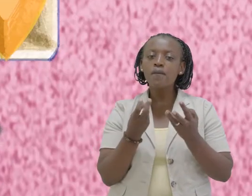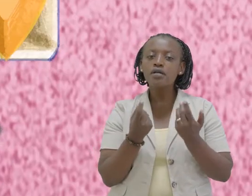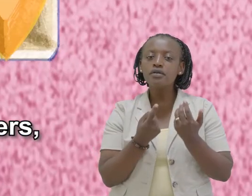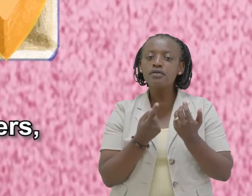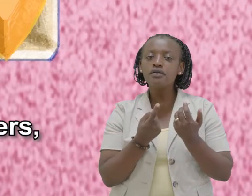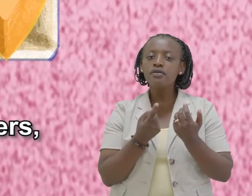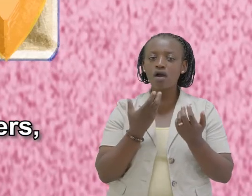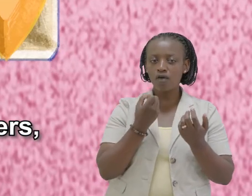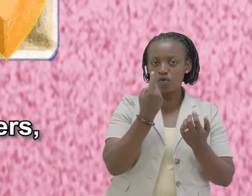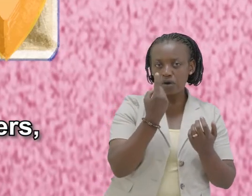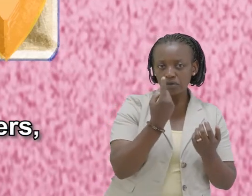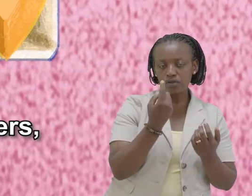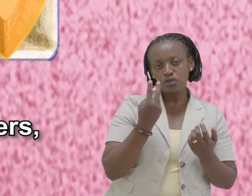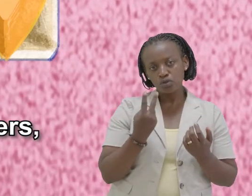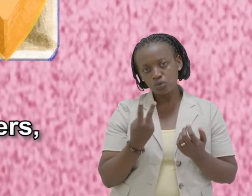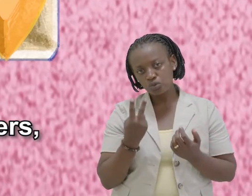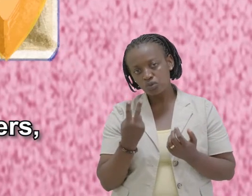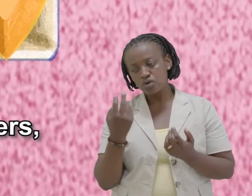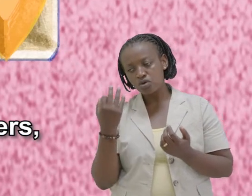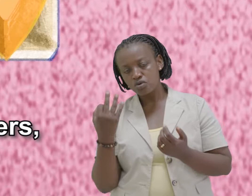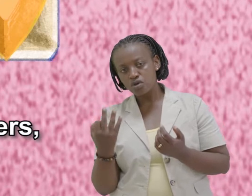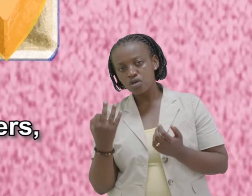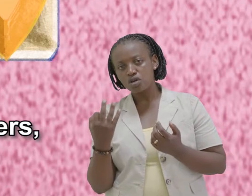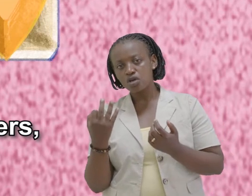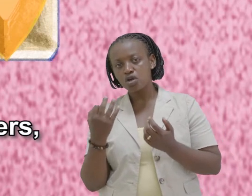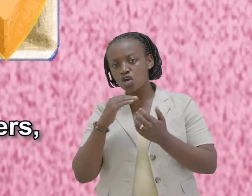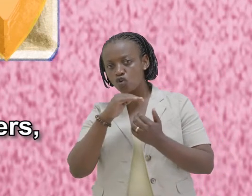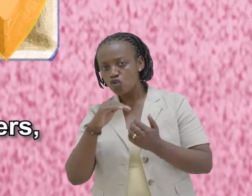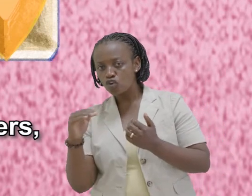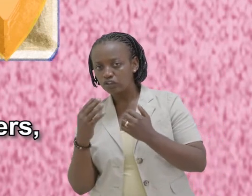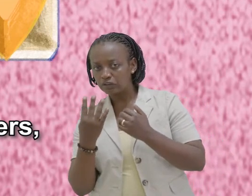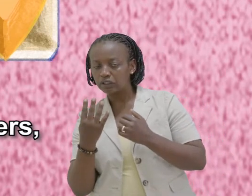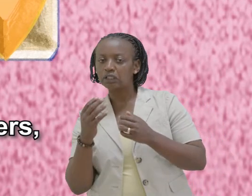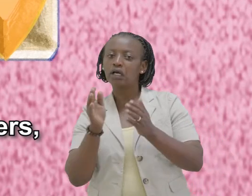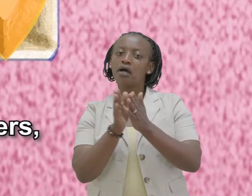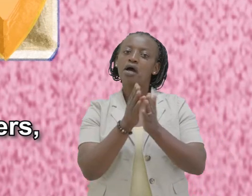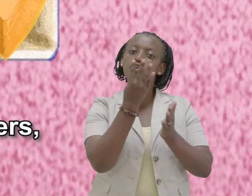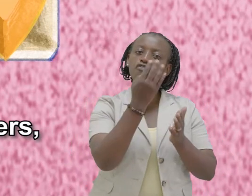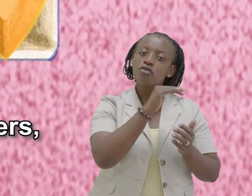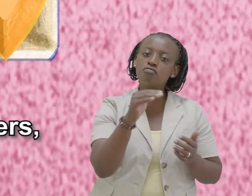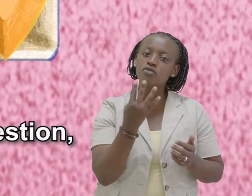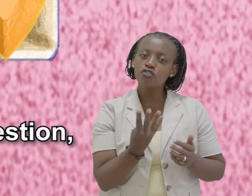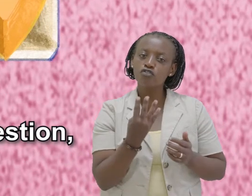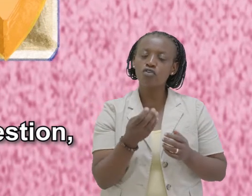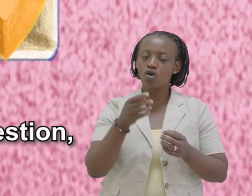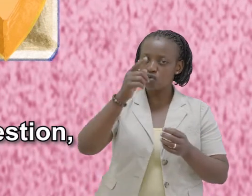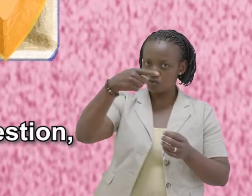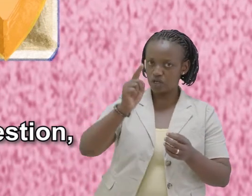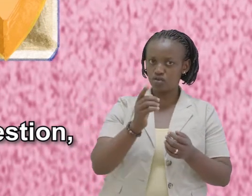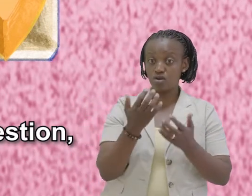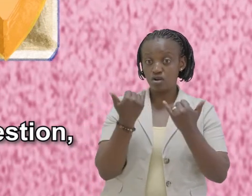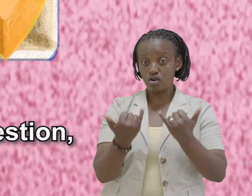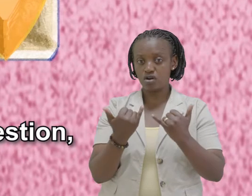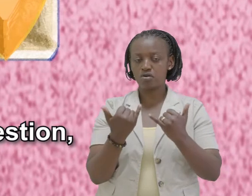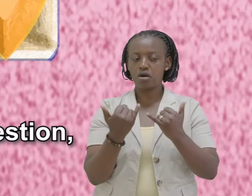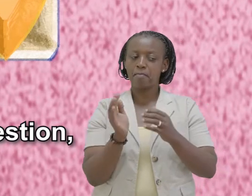have? 1/4, 2/4, 3/4, and 4/4. That's right.